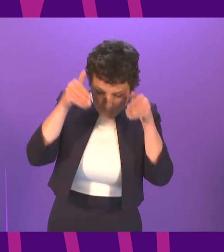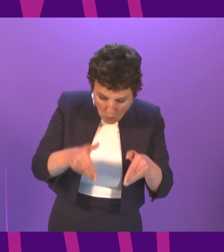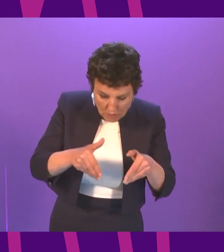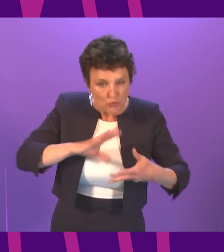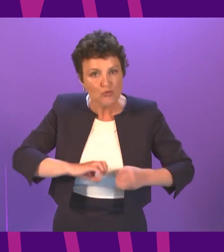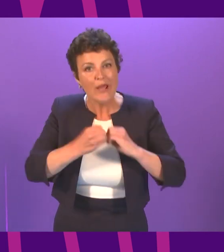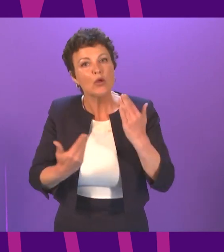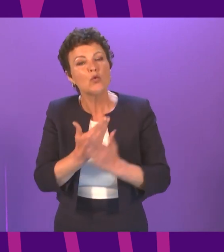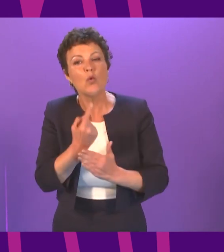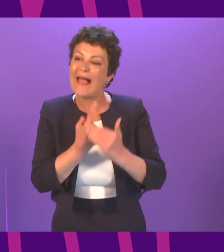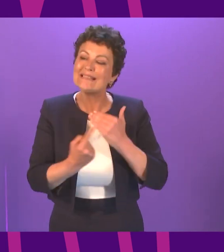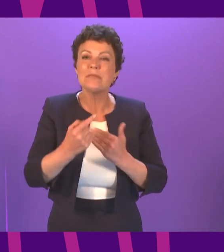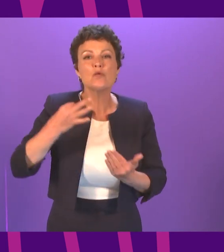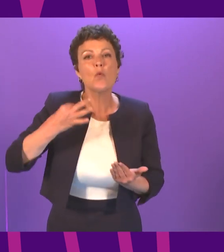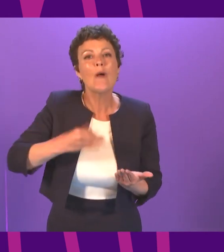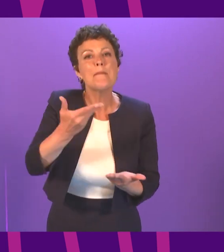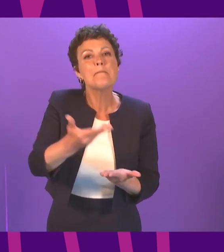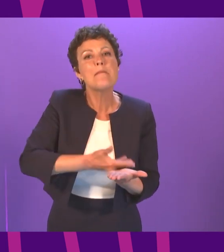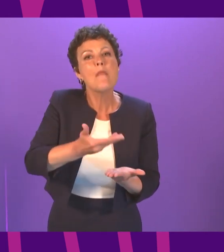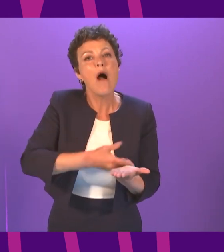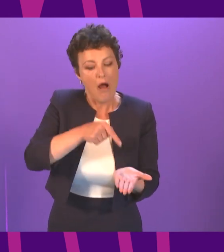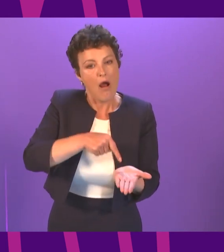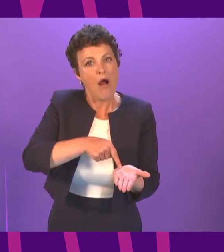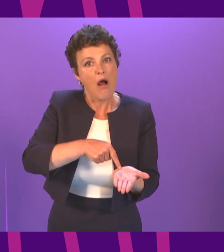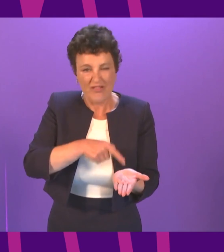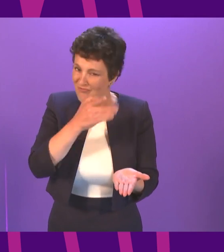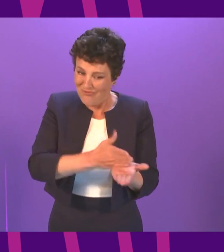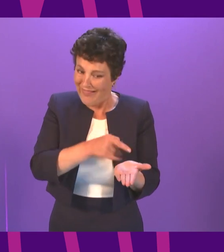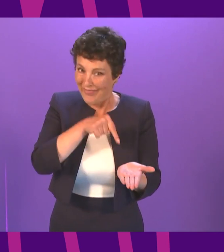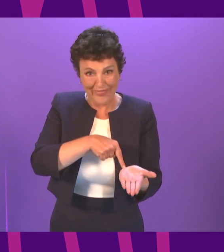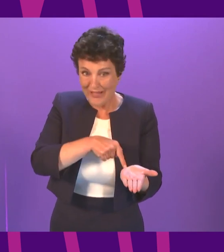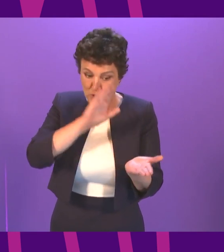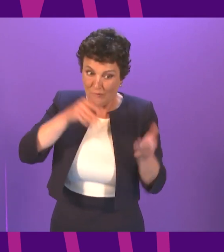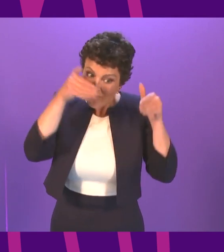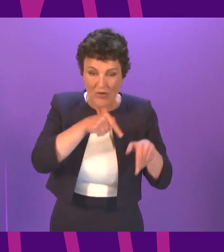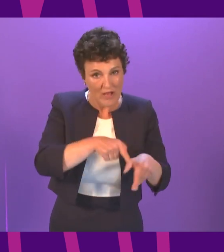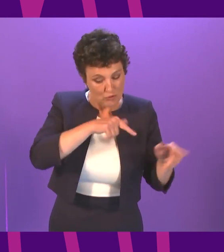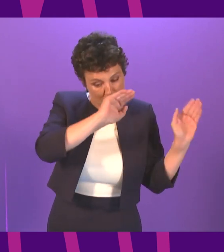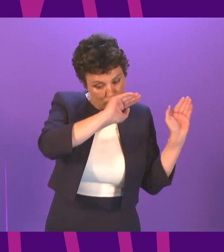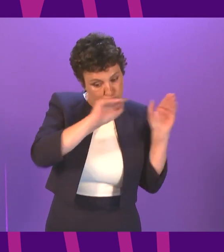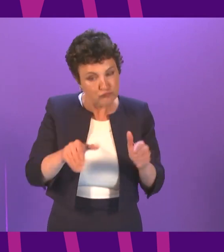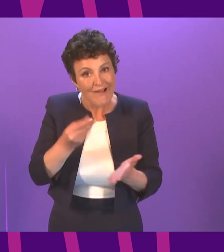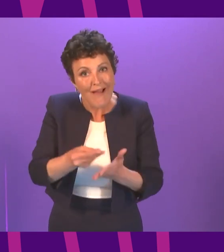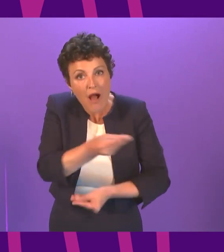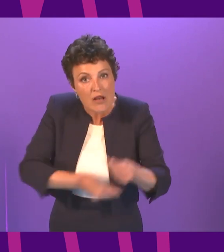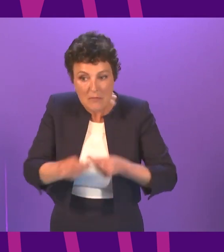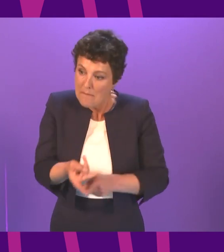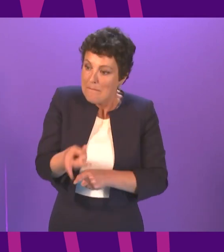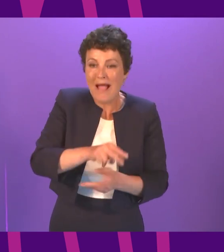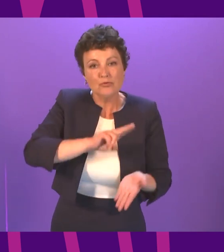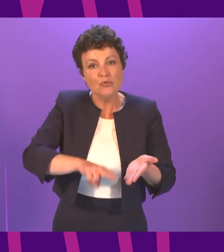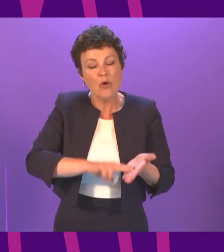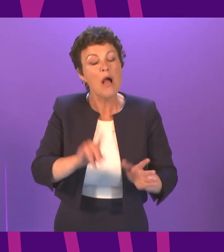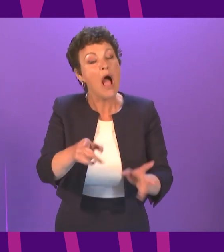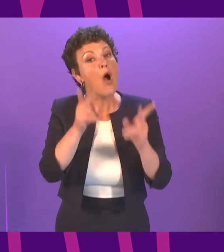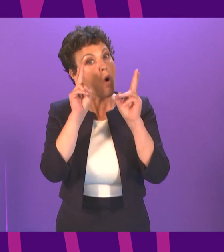paper when we need the best to be focused on the recovery. Instead, I hope the First Minister appoints a Minister for